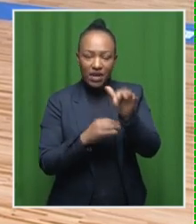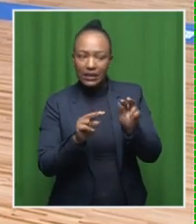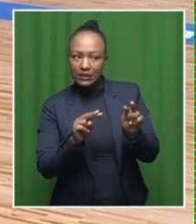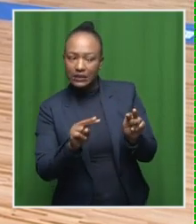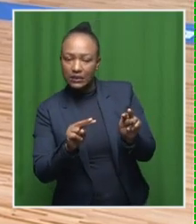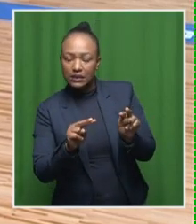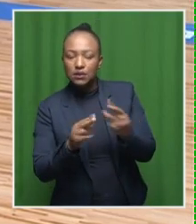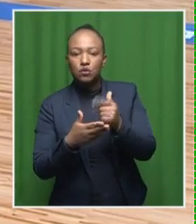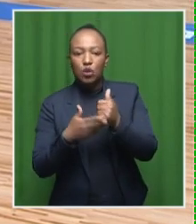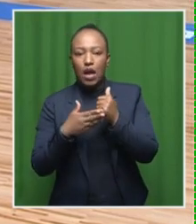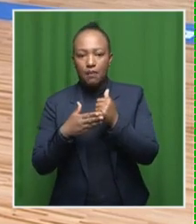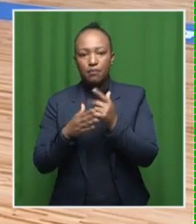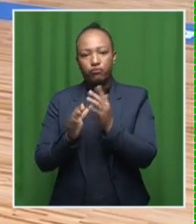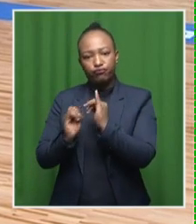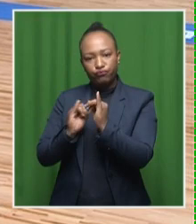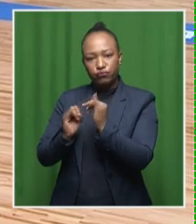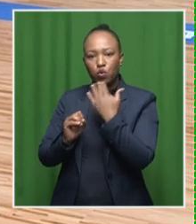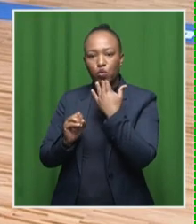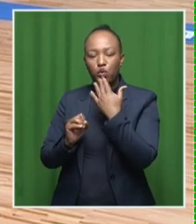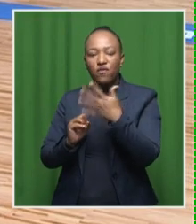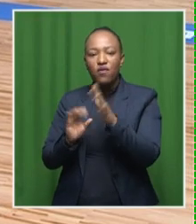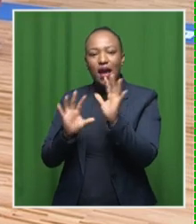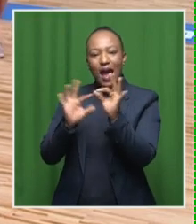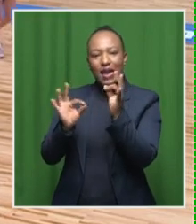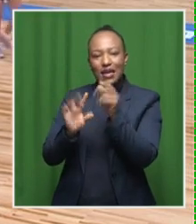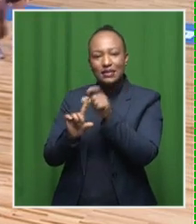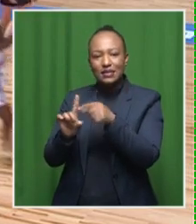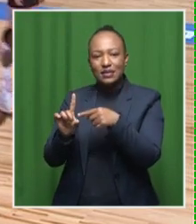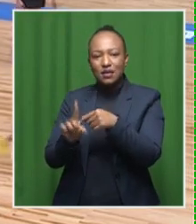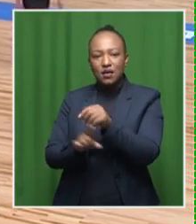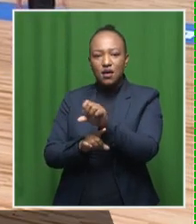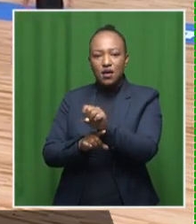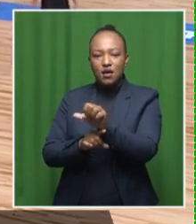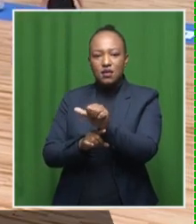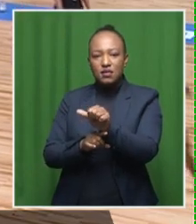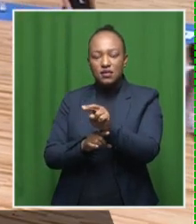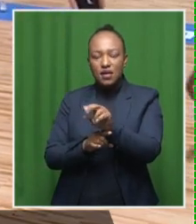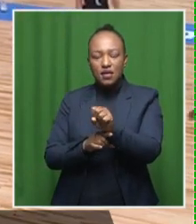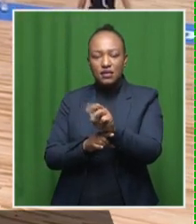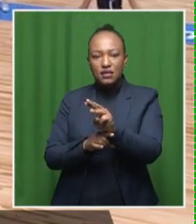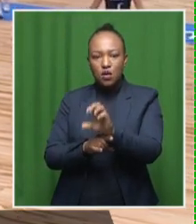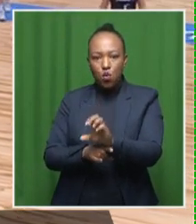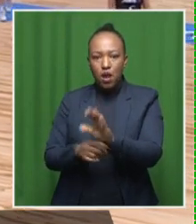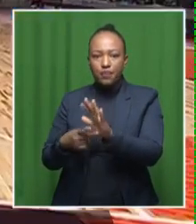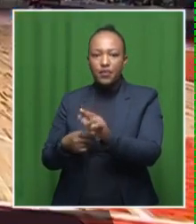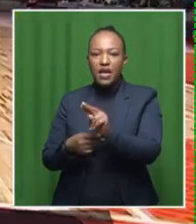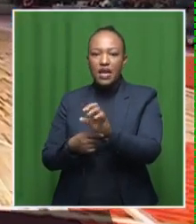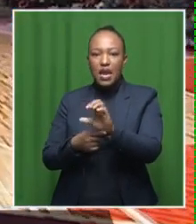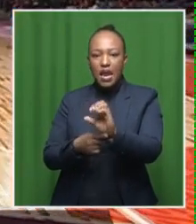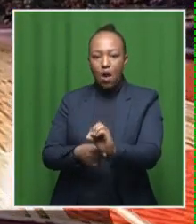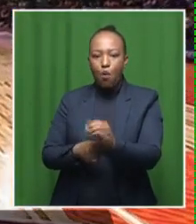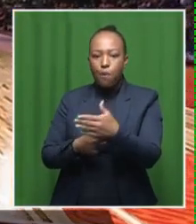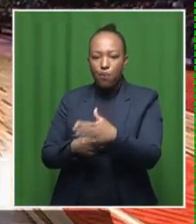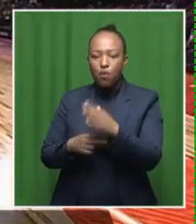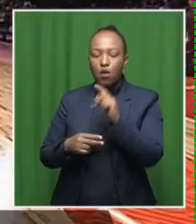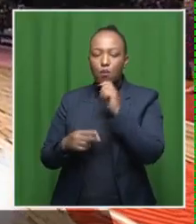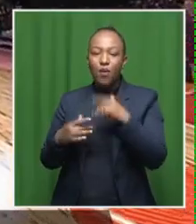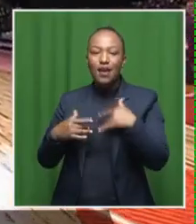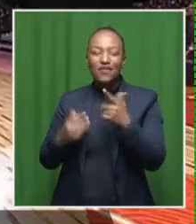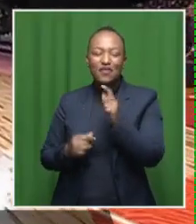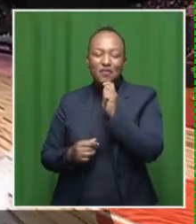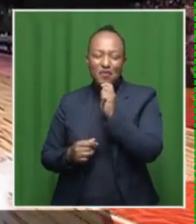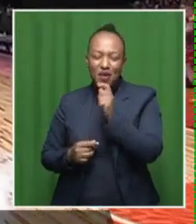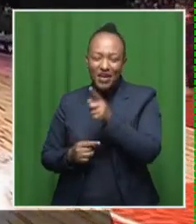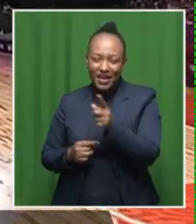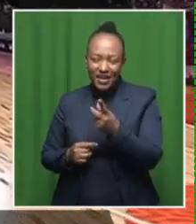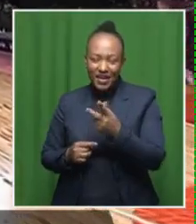talk about this, we have roped in netball analyst Sandisiwe Guzana as well as Dineo joining us right here on Morning Live. Good morning to